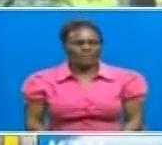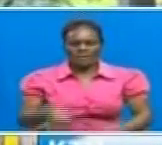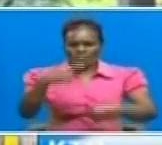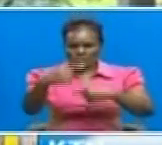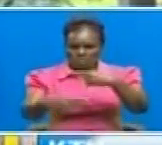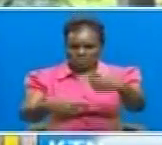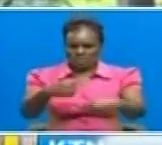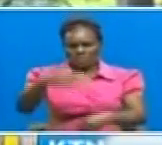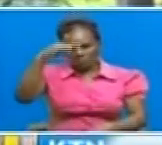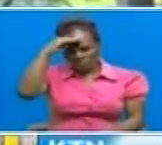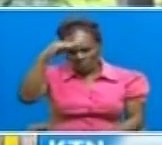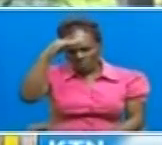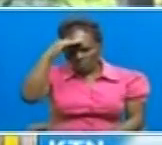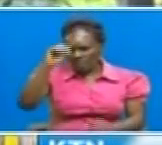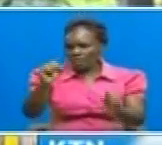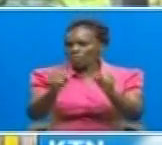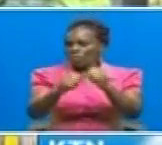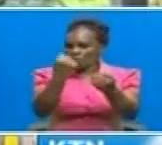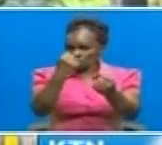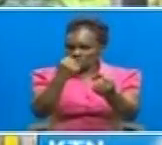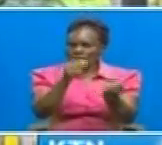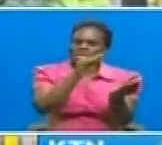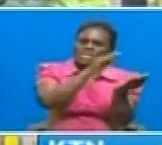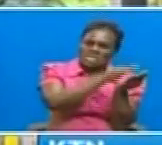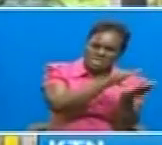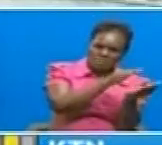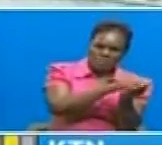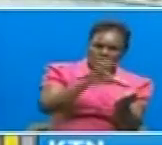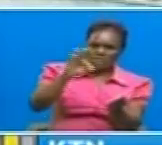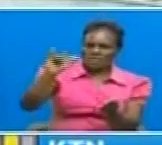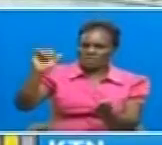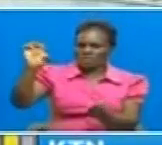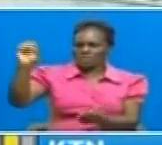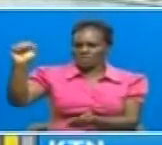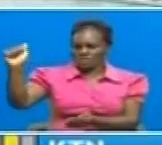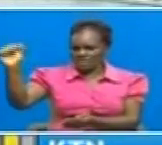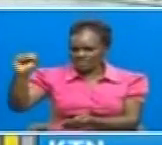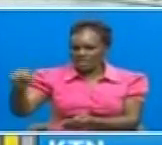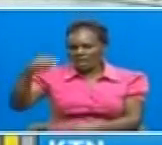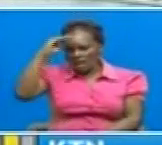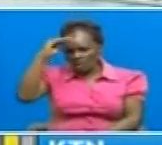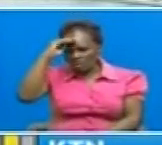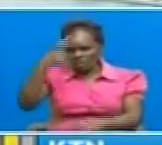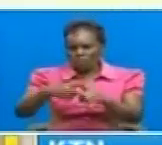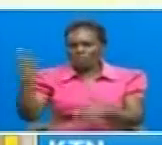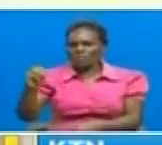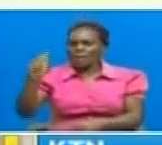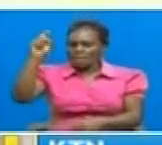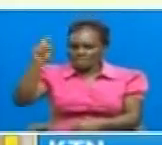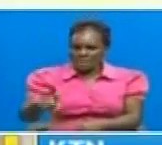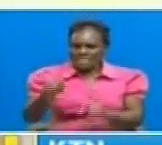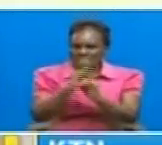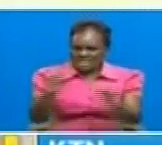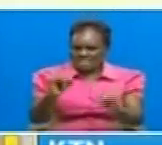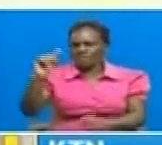process of alcohol has to do with fermentation, with yeast and distillation. Alcohol from molasses must be